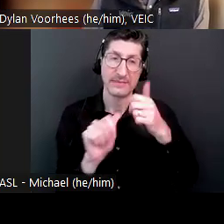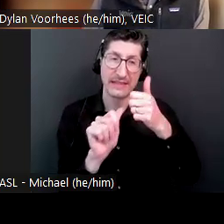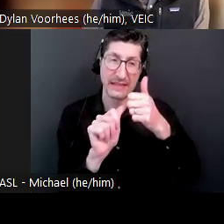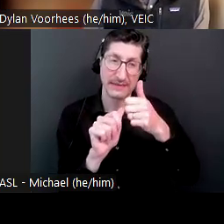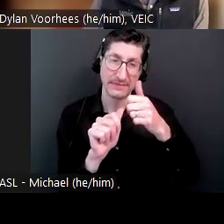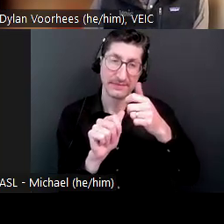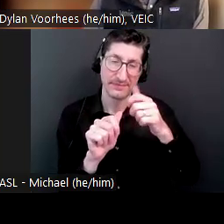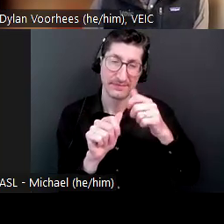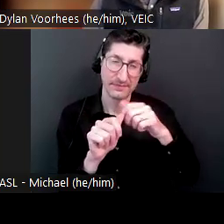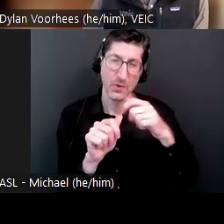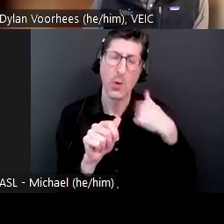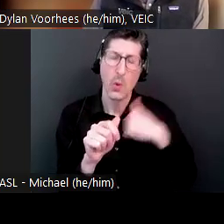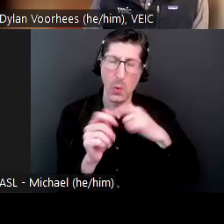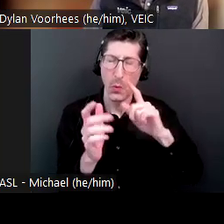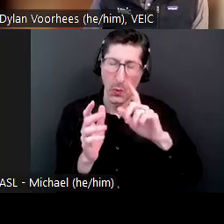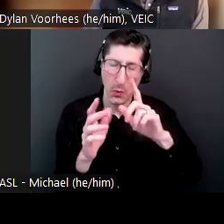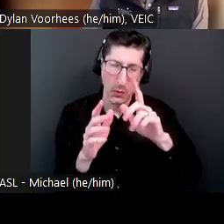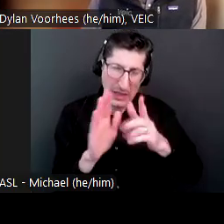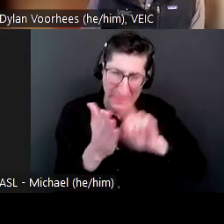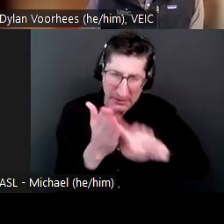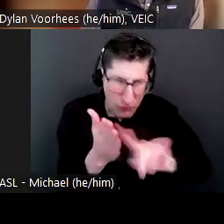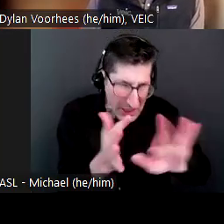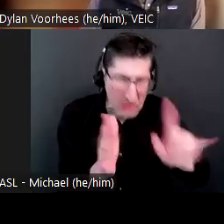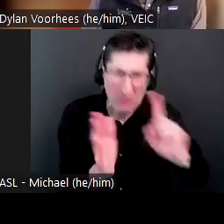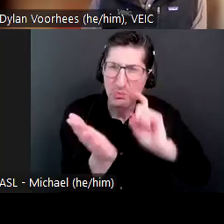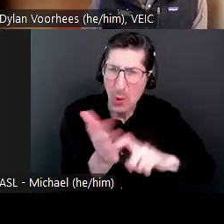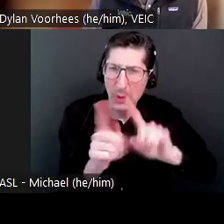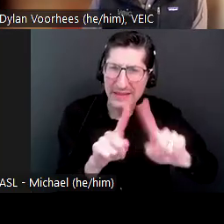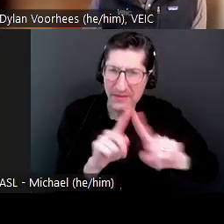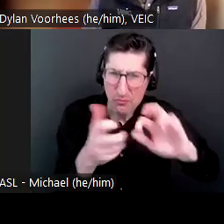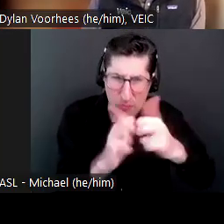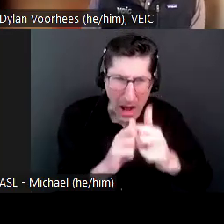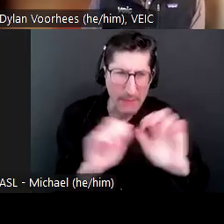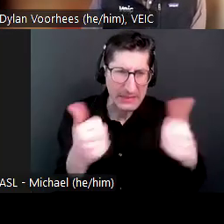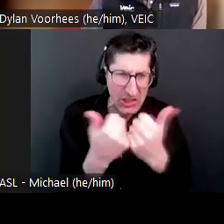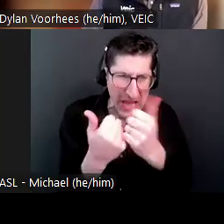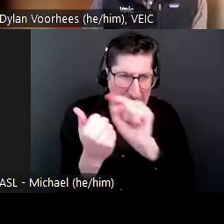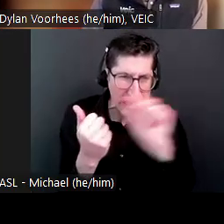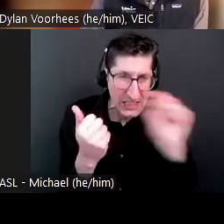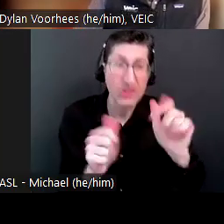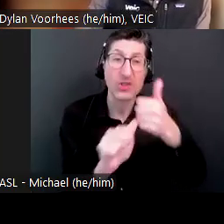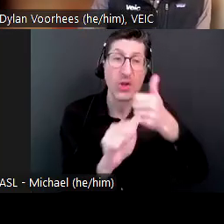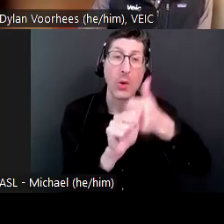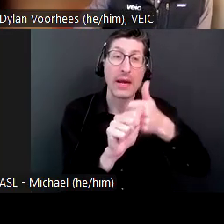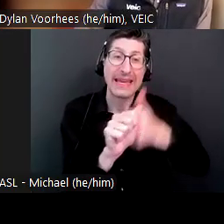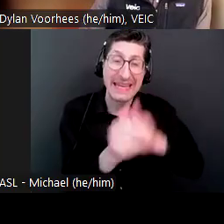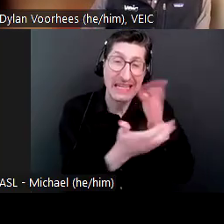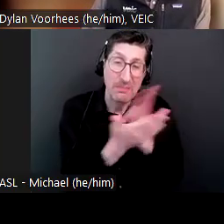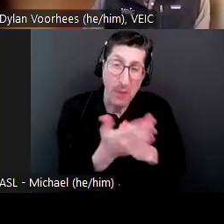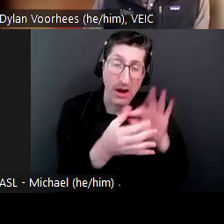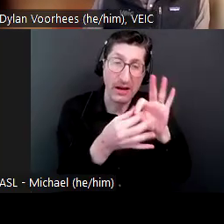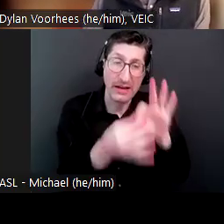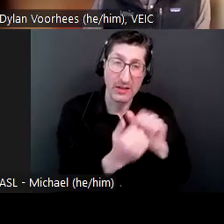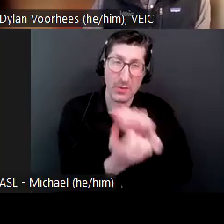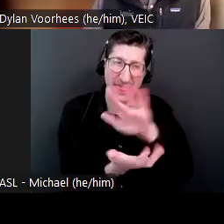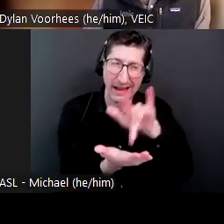challenge that we identified during the project. And most of the rest of the slides describe a key need or challenge and